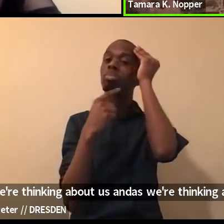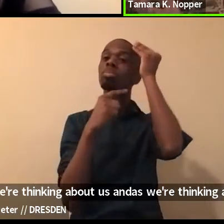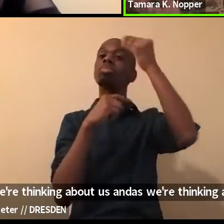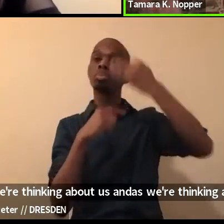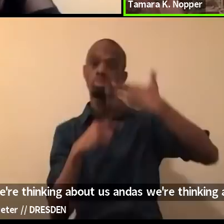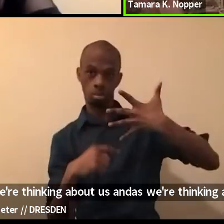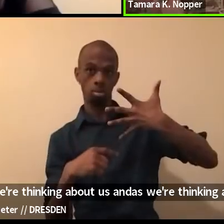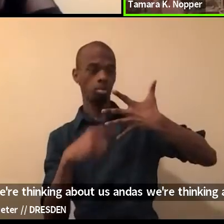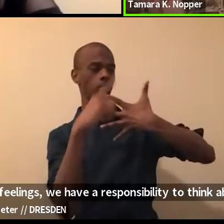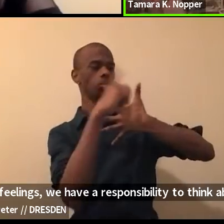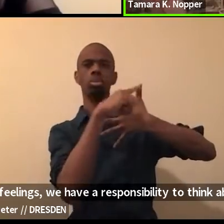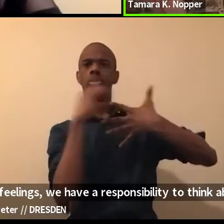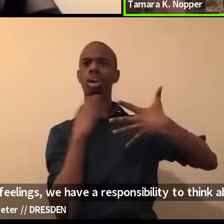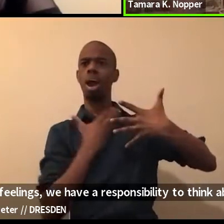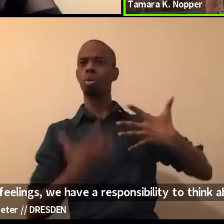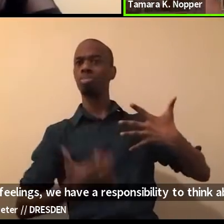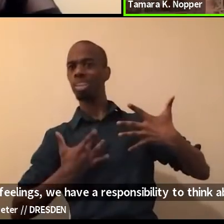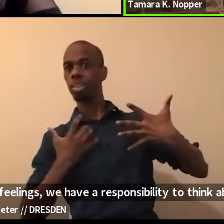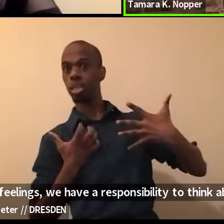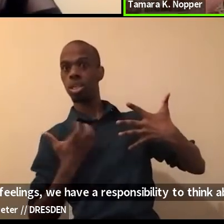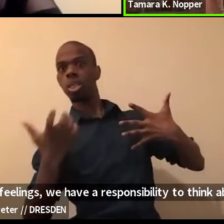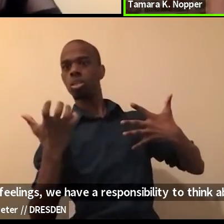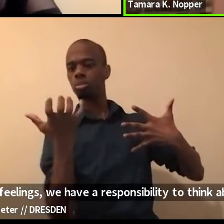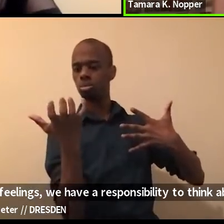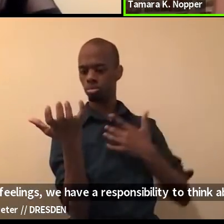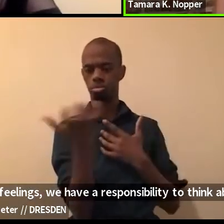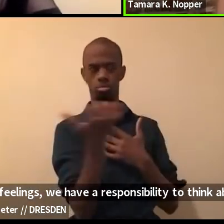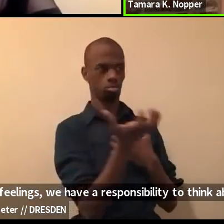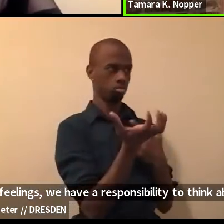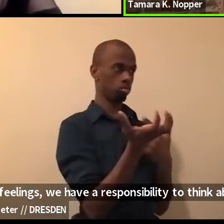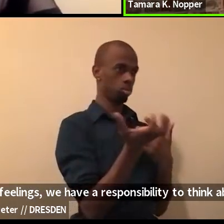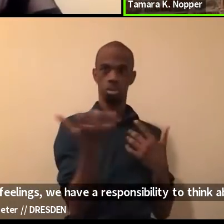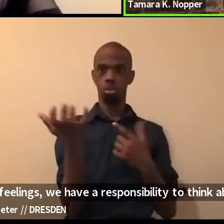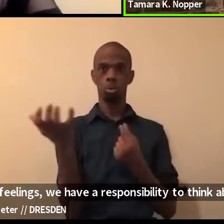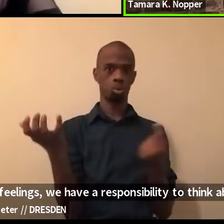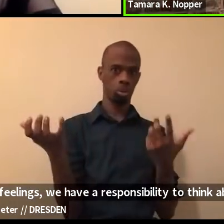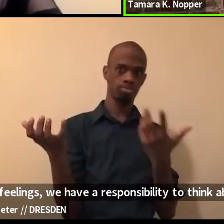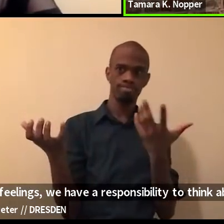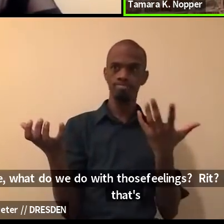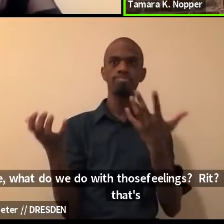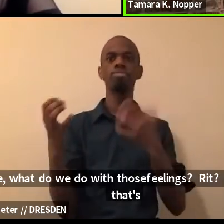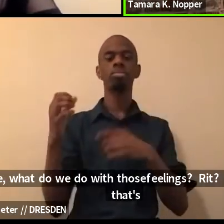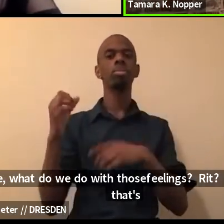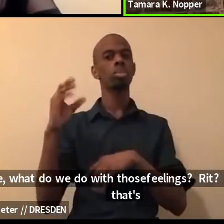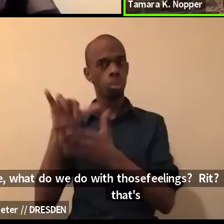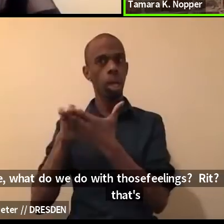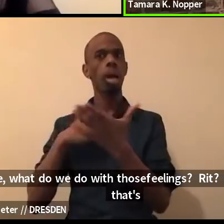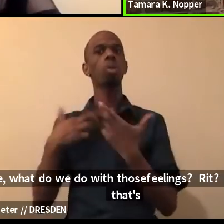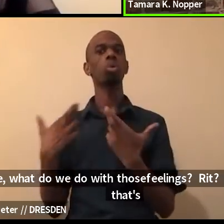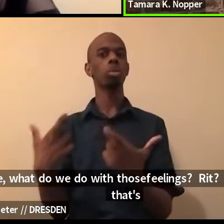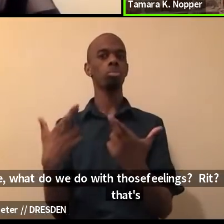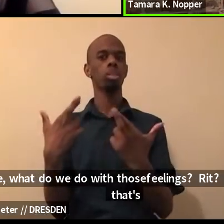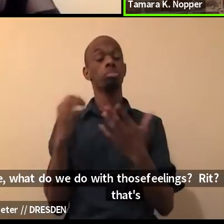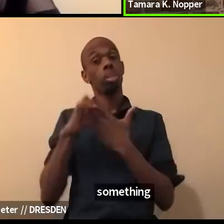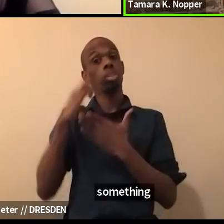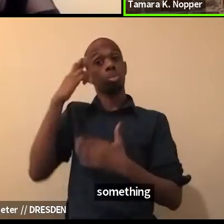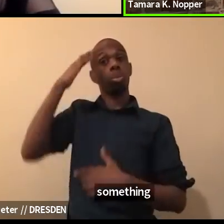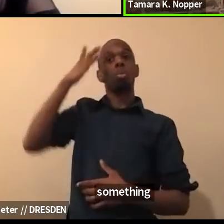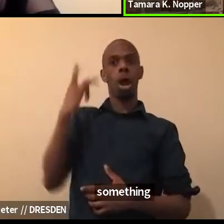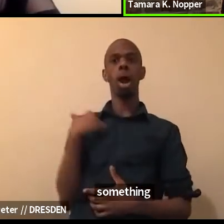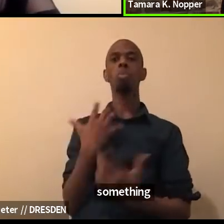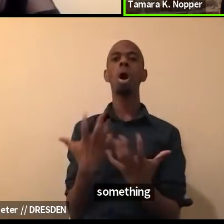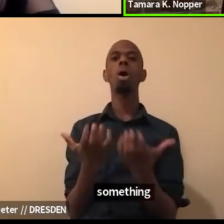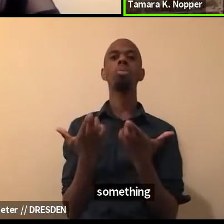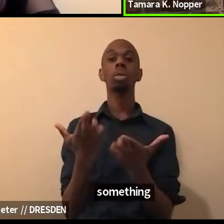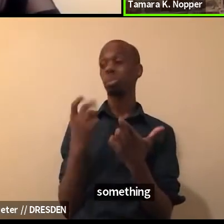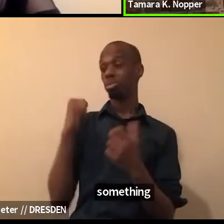do with those feelings, right? And so that's something that I would recommend this book because, you know, Miriam talks about this in